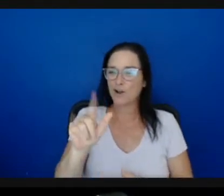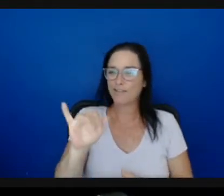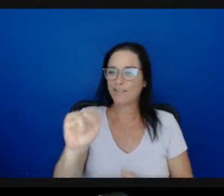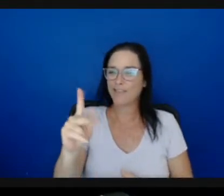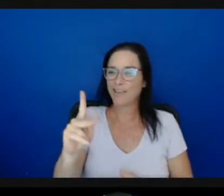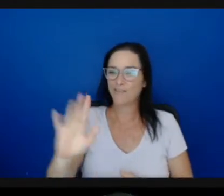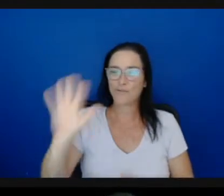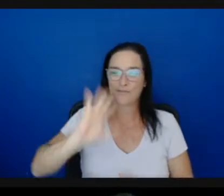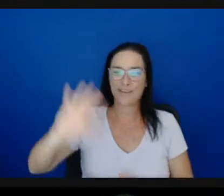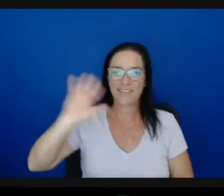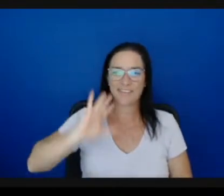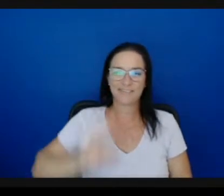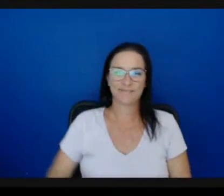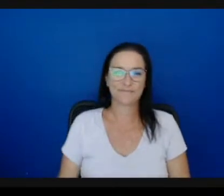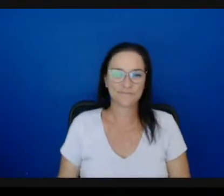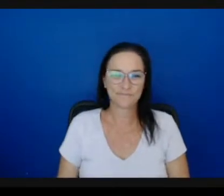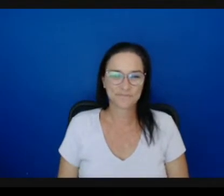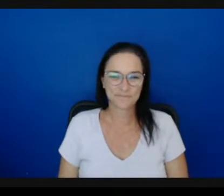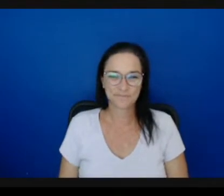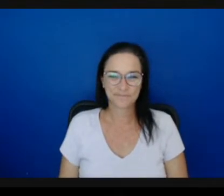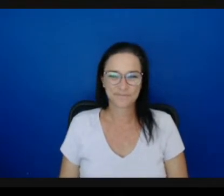It works. So,